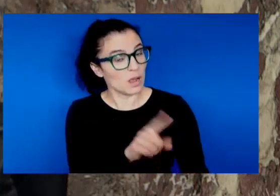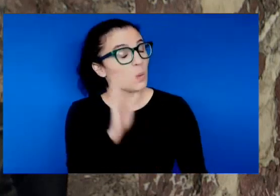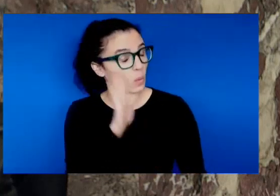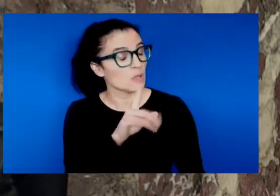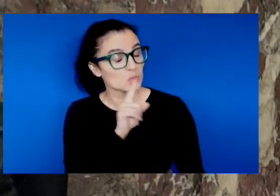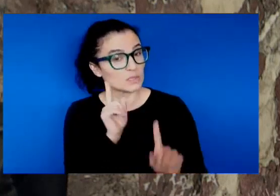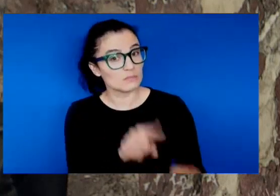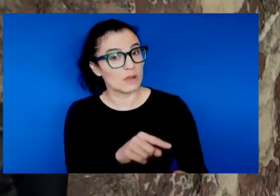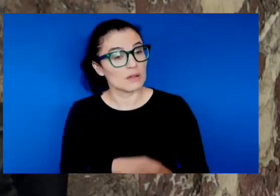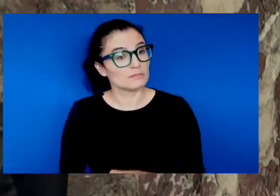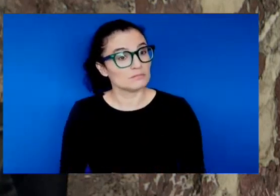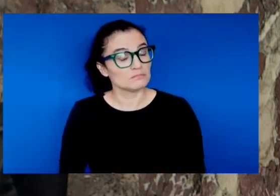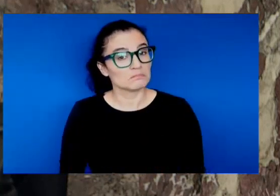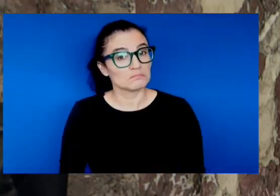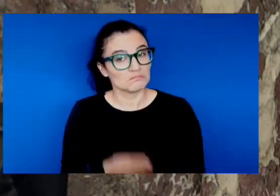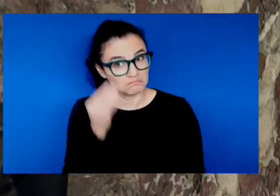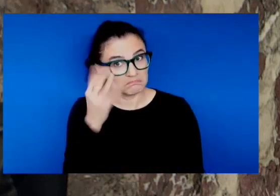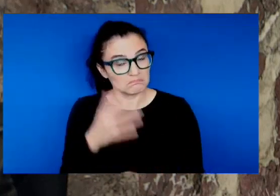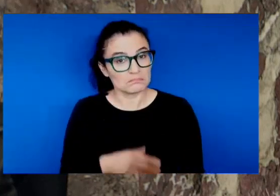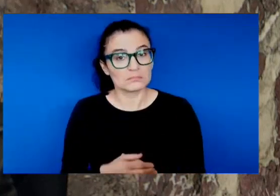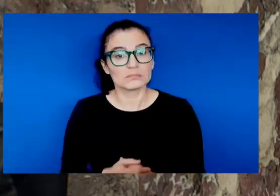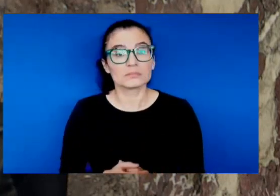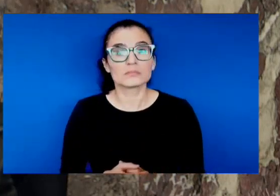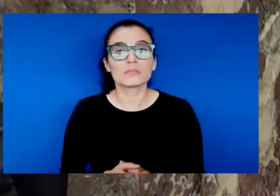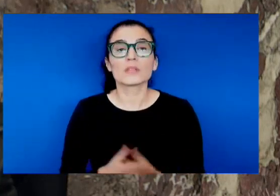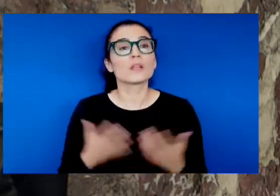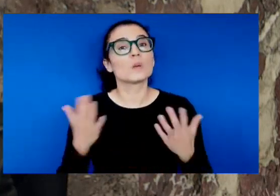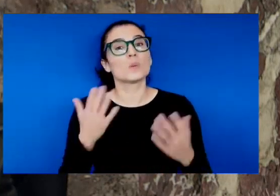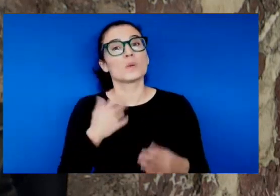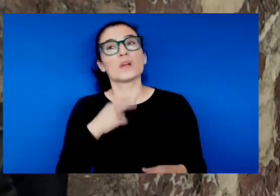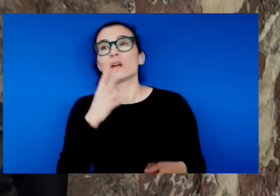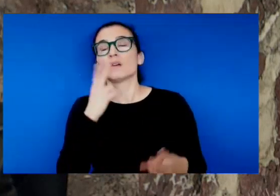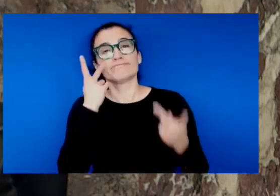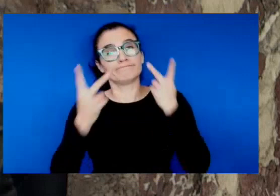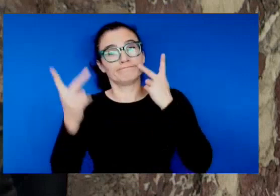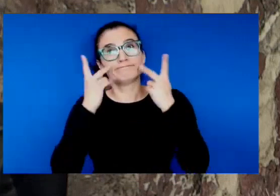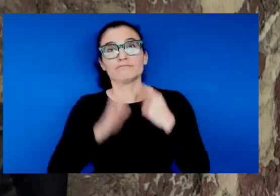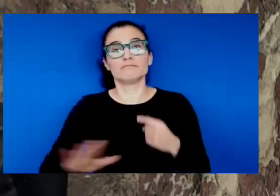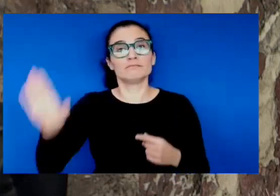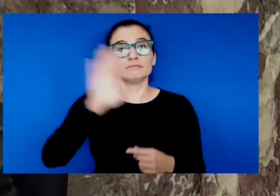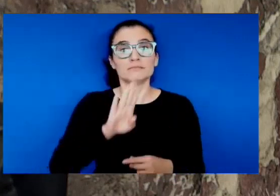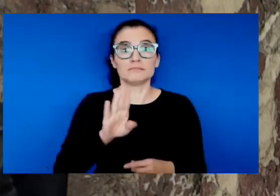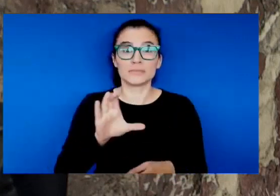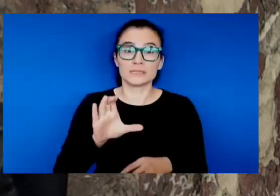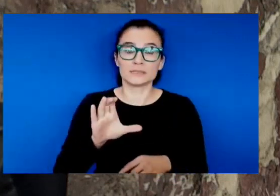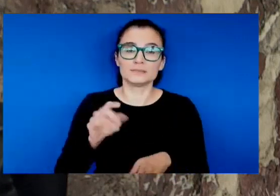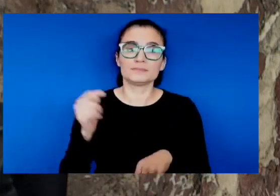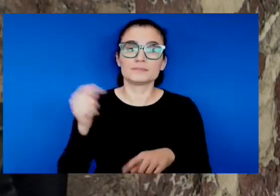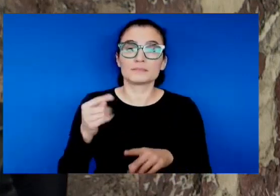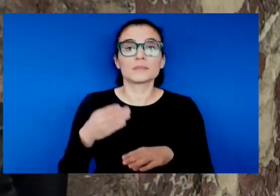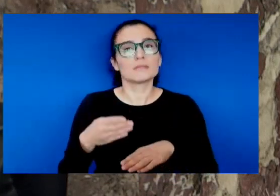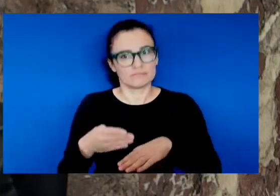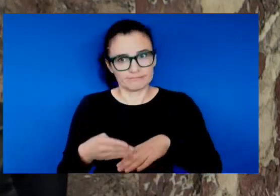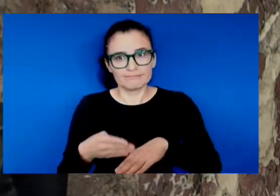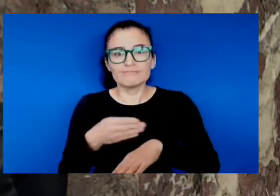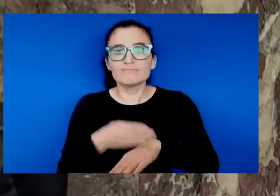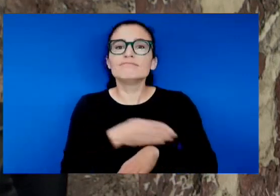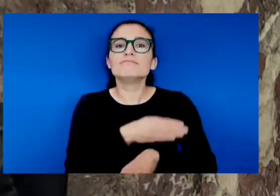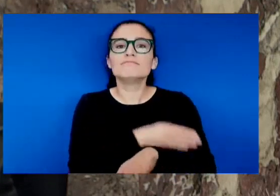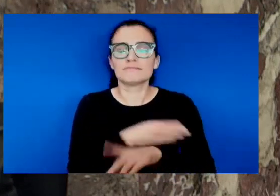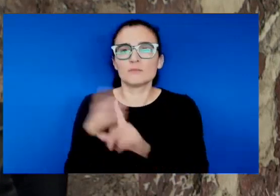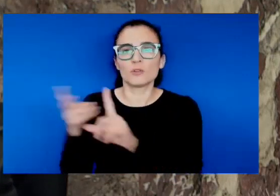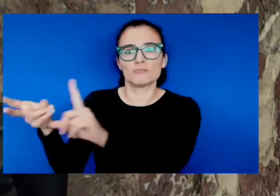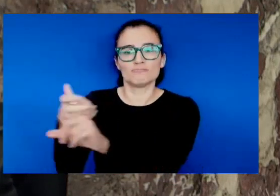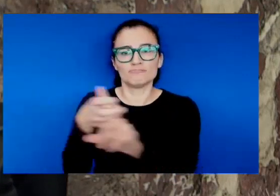is very significant progress in terms of the recruitment of family doctors. Our focus has been on taking